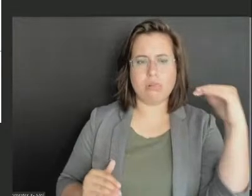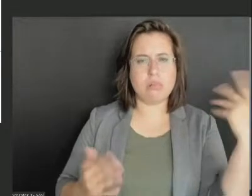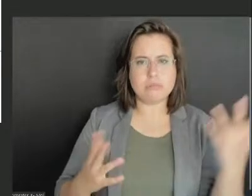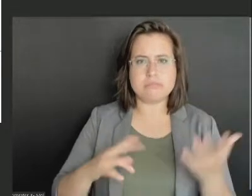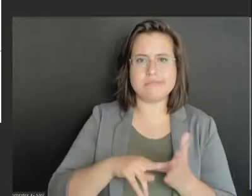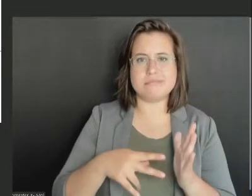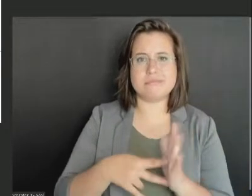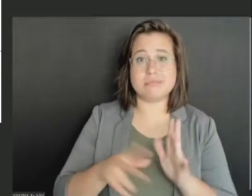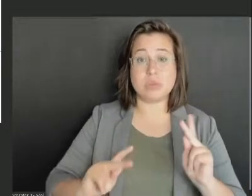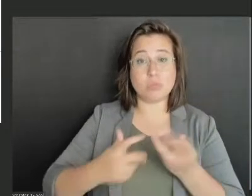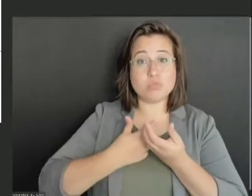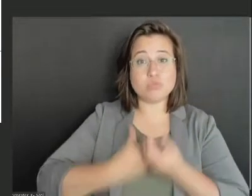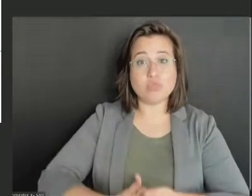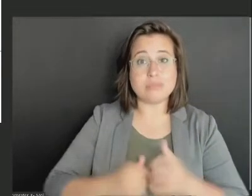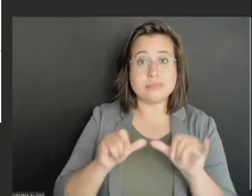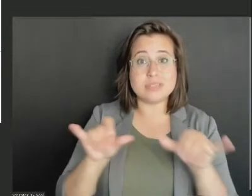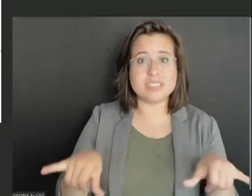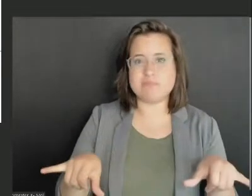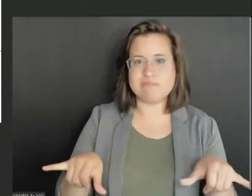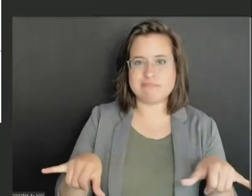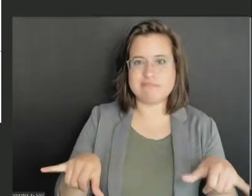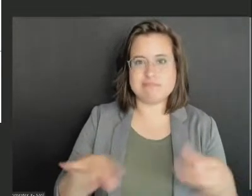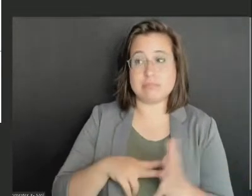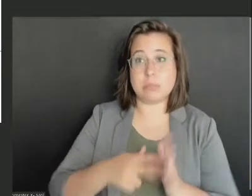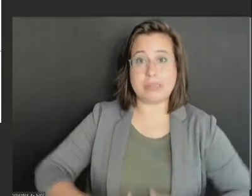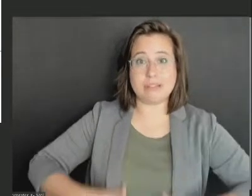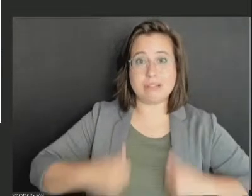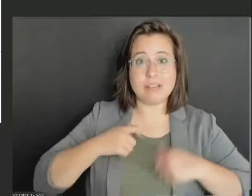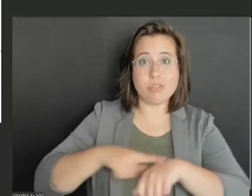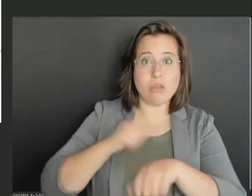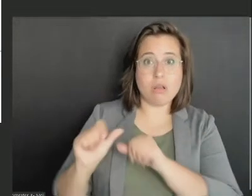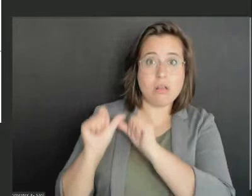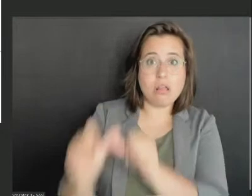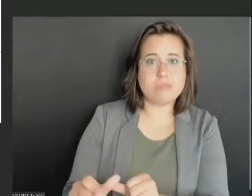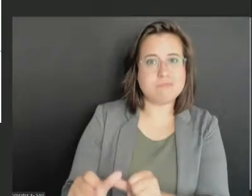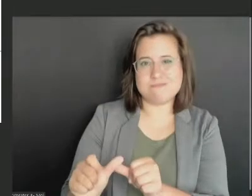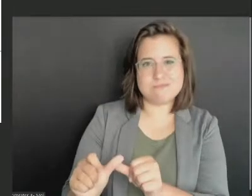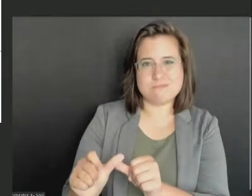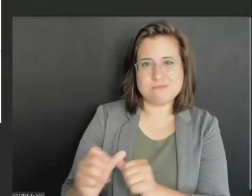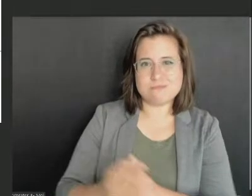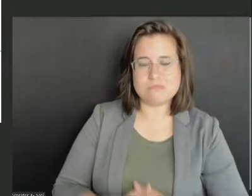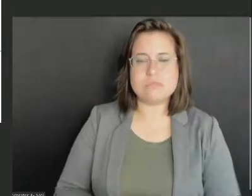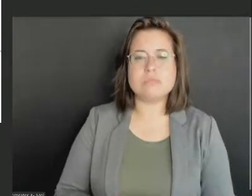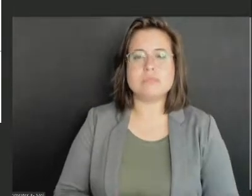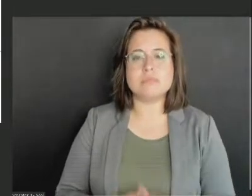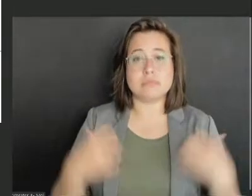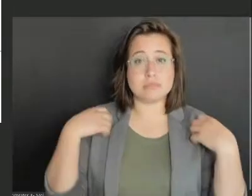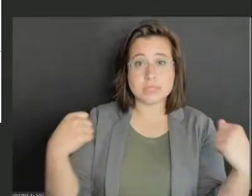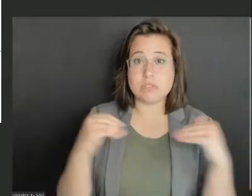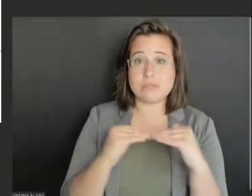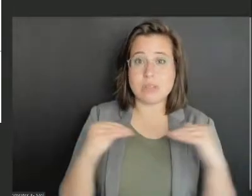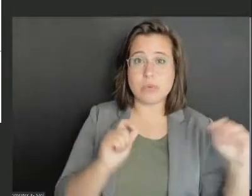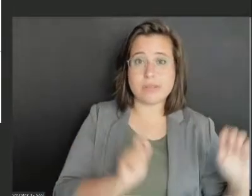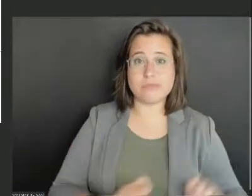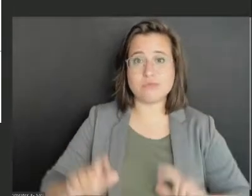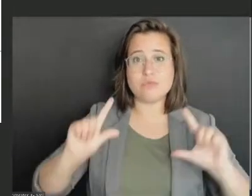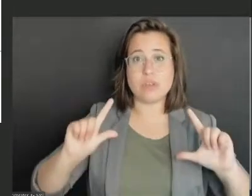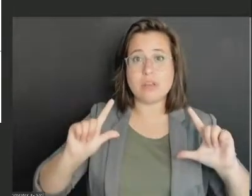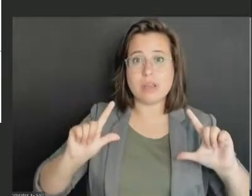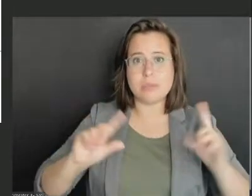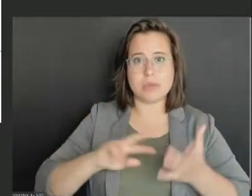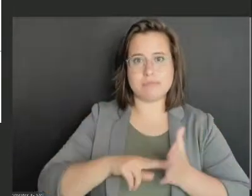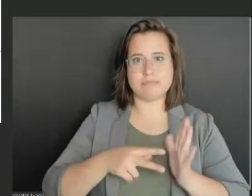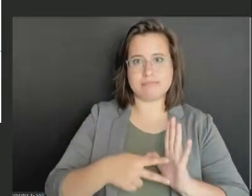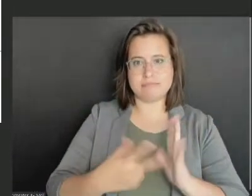life expectancies for many of us. A solid health equity framework, which creates effective incentives, will